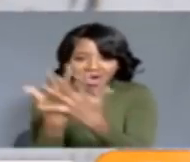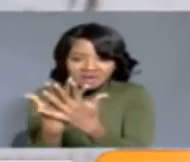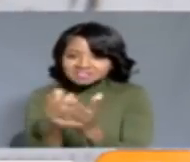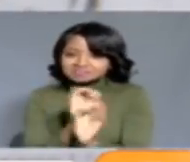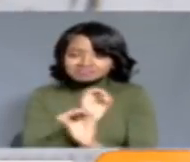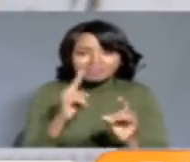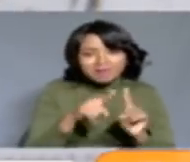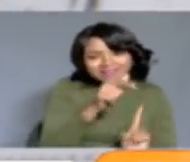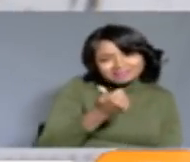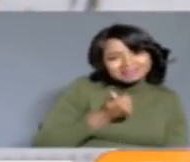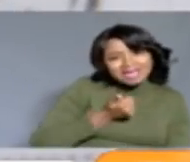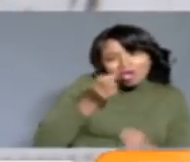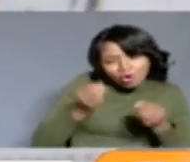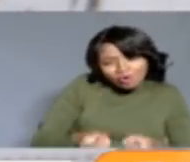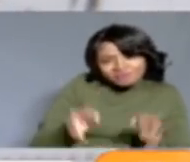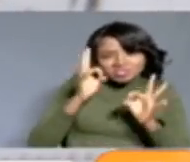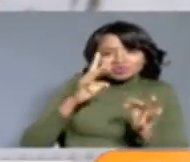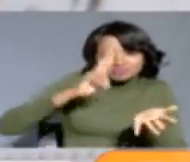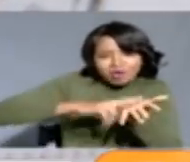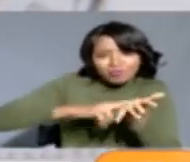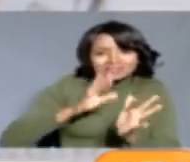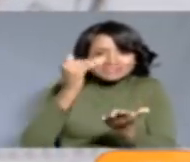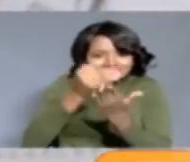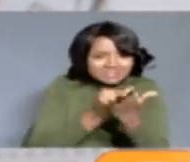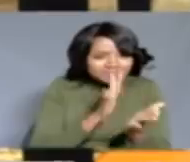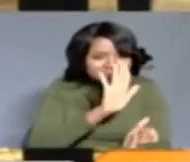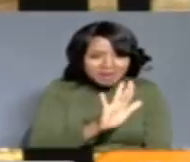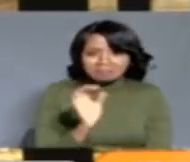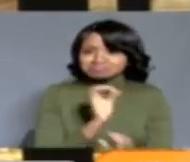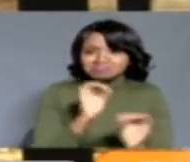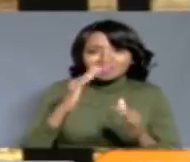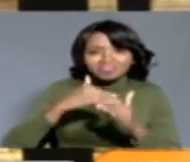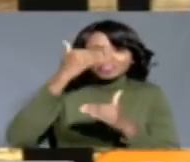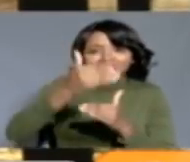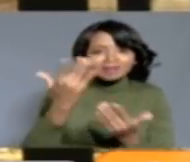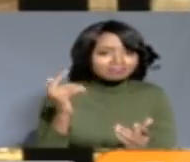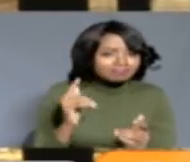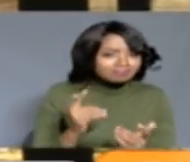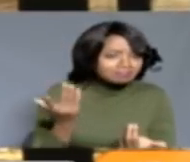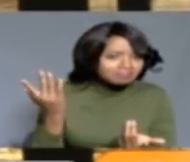minor, was not able to officially record her statement then.